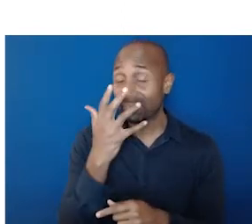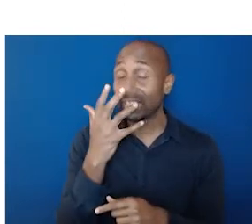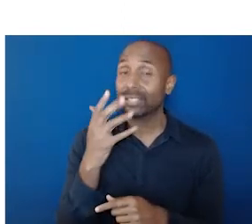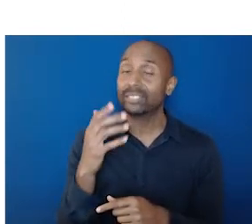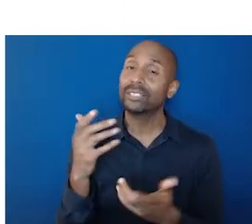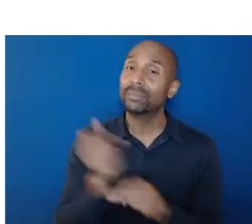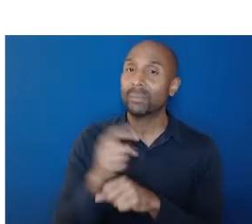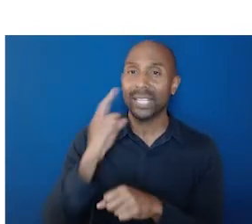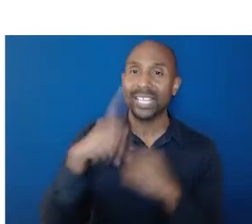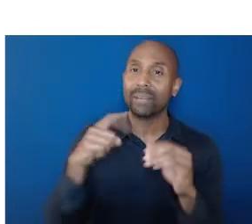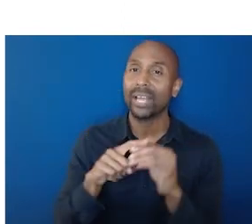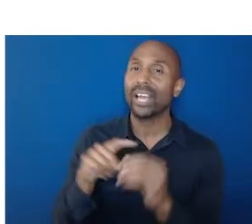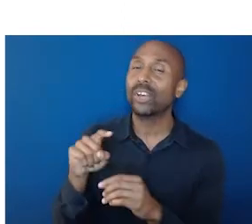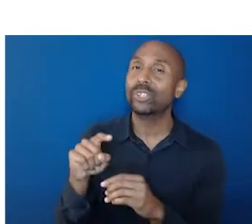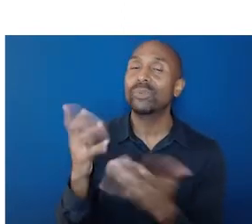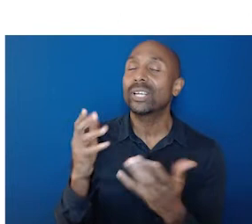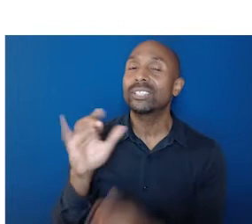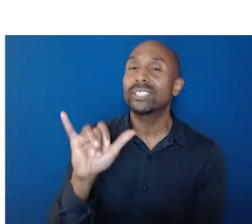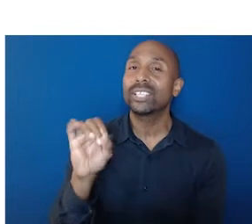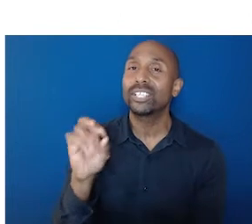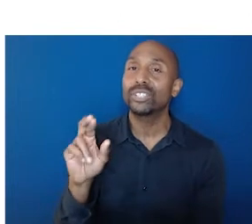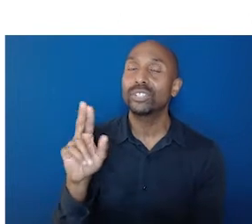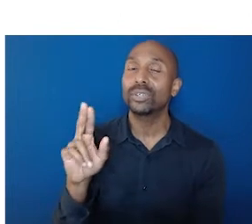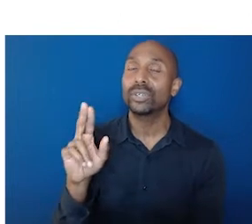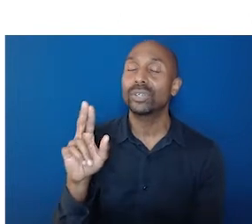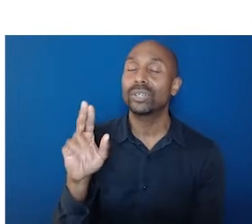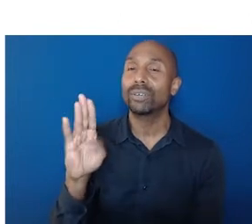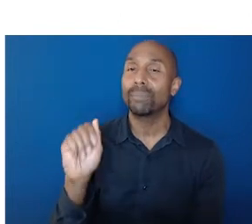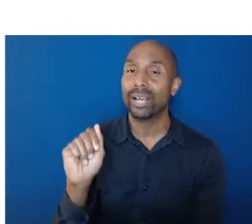also of the Yoruba tradition of